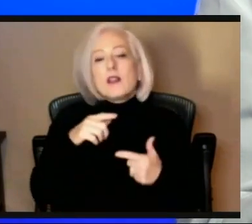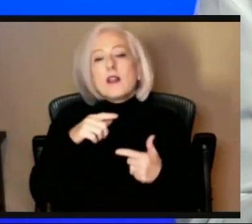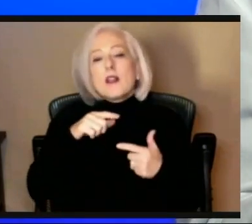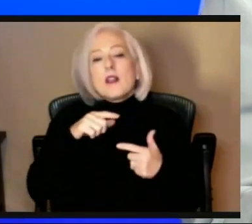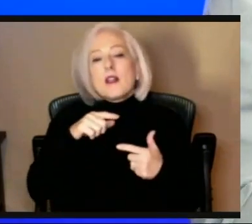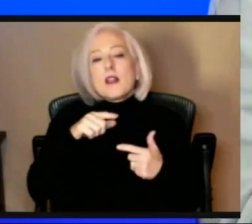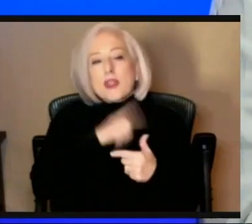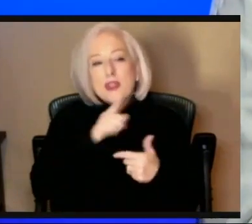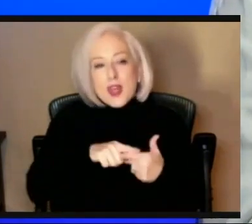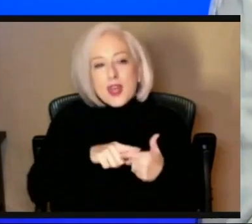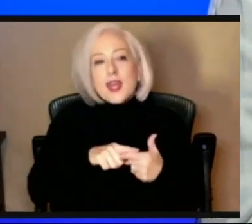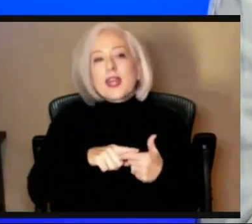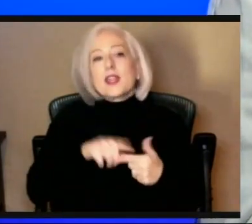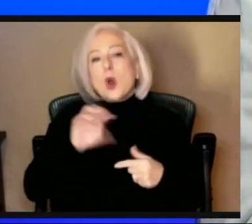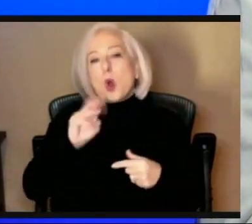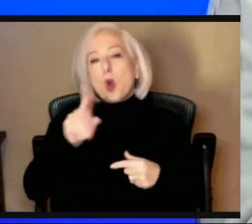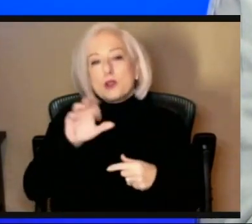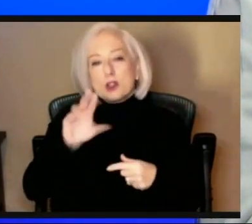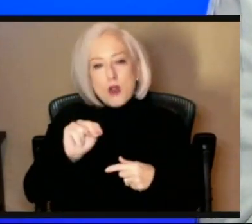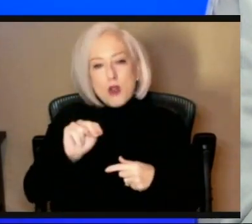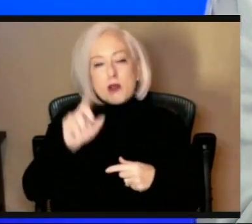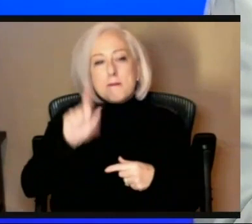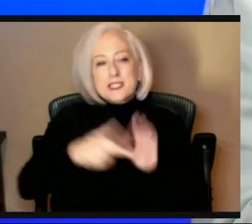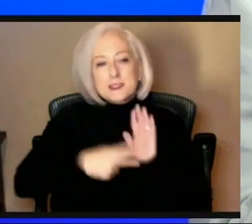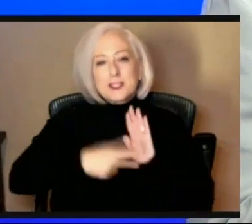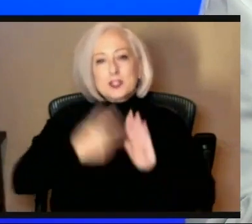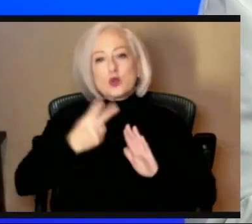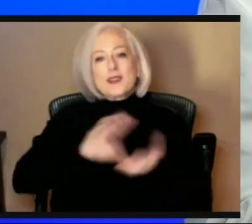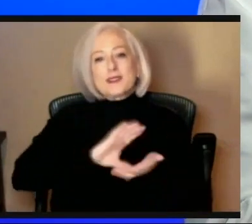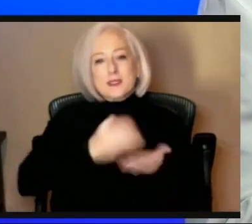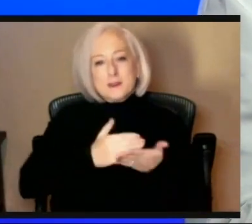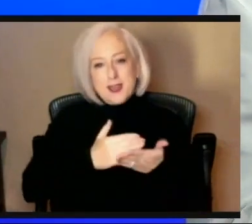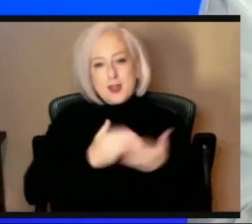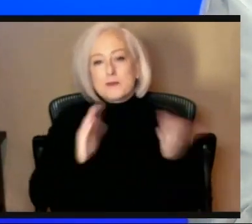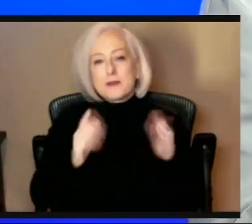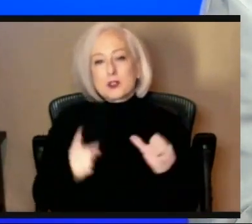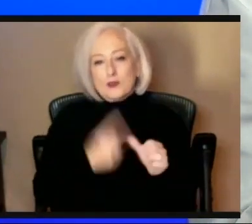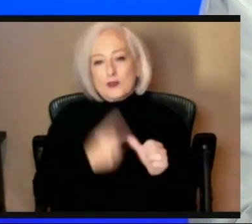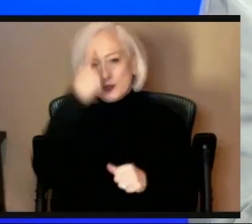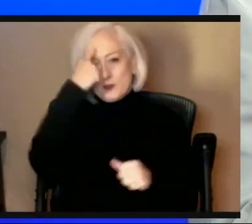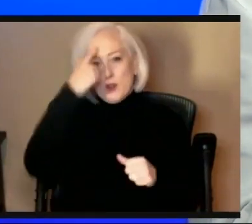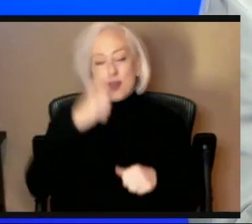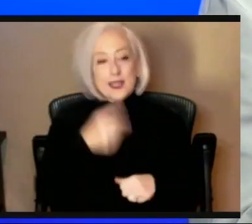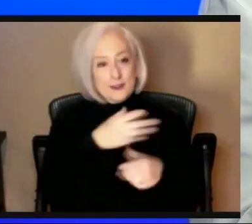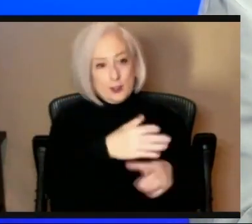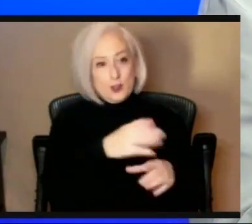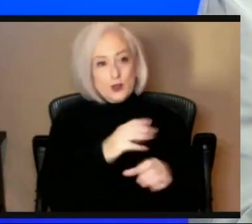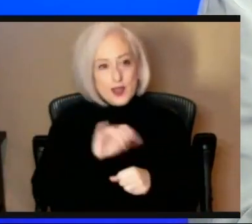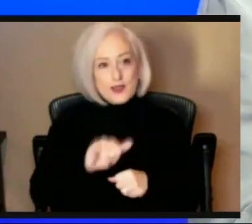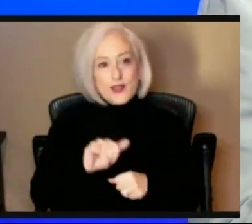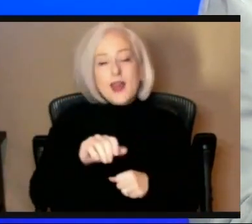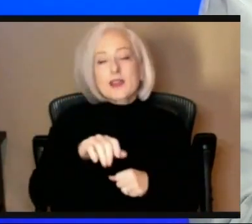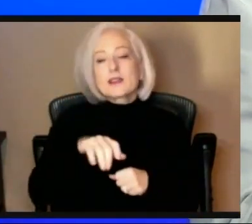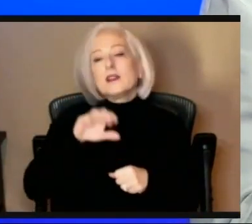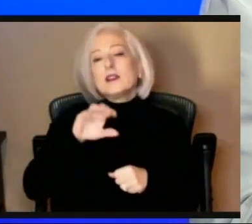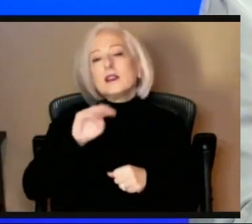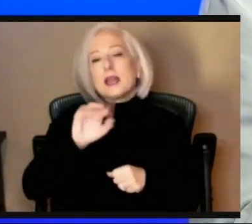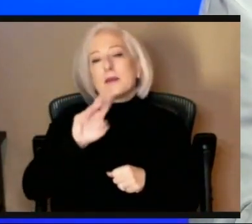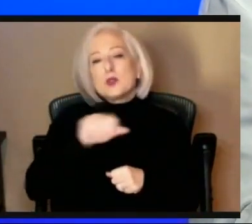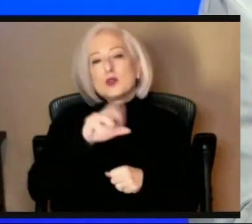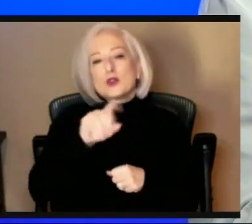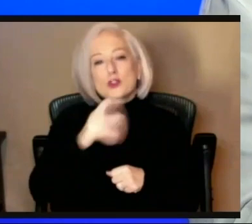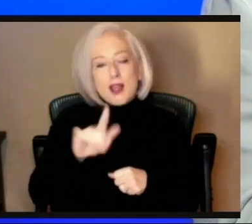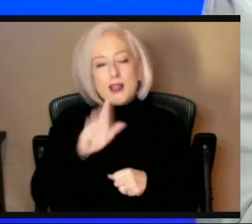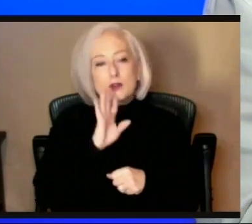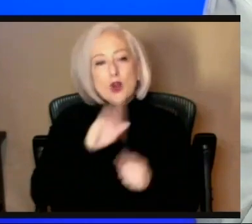Omicron needs to be twice what they thought it was initially. So if you've already gotten Evusheld, talk to your physician, because it